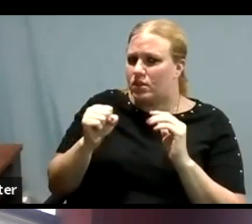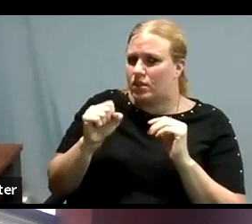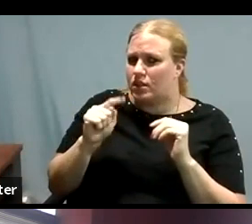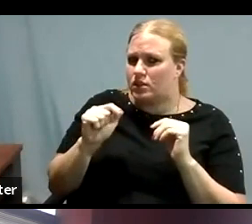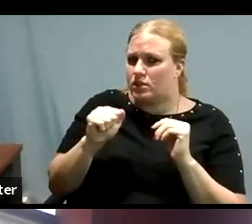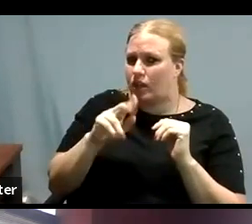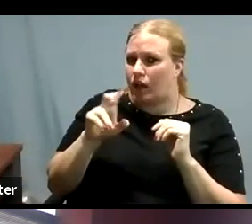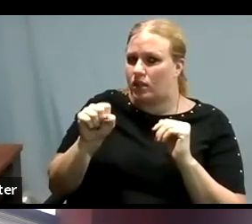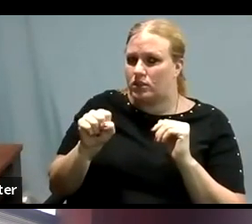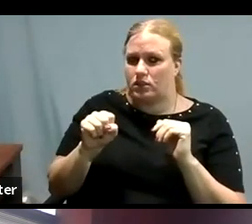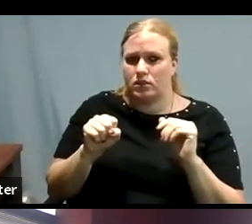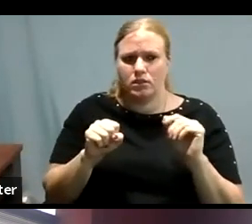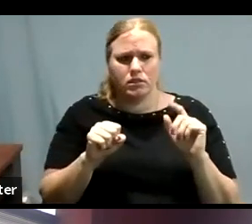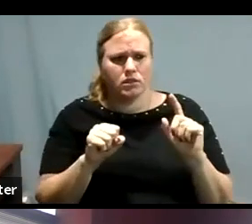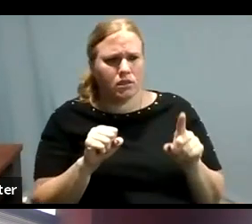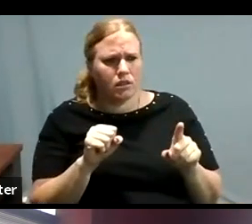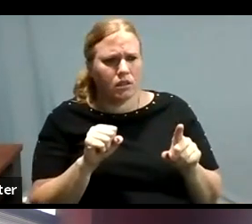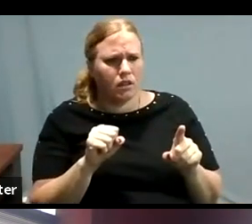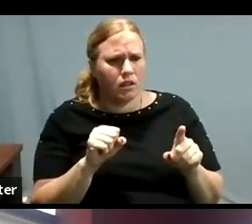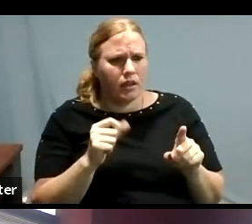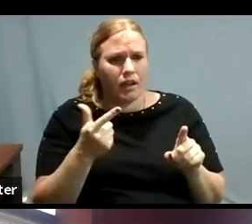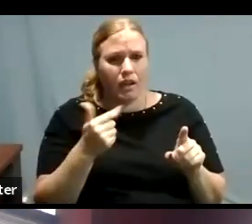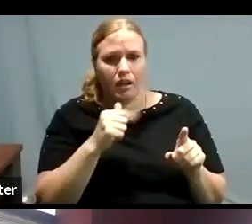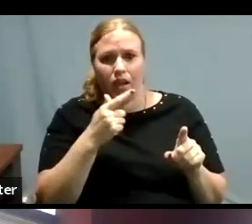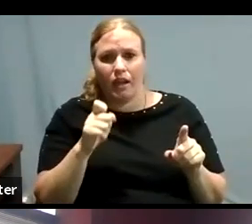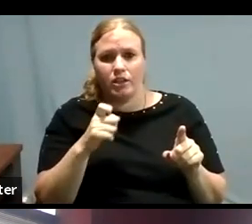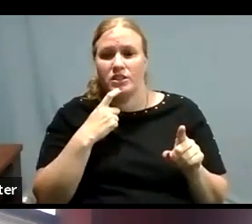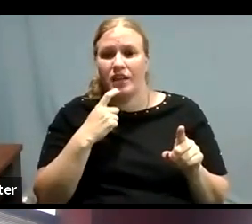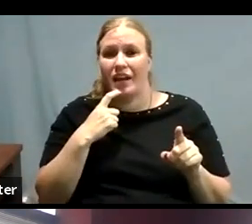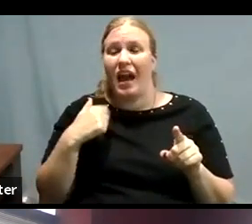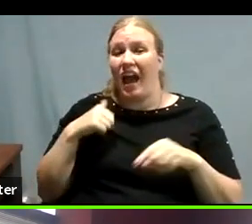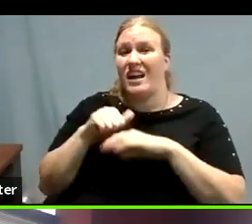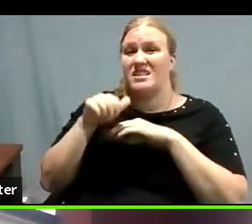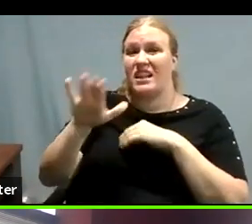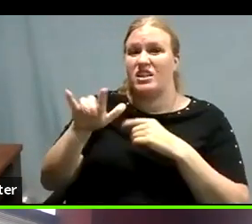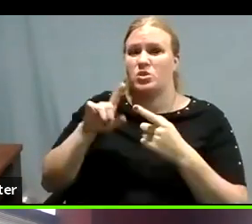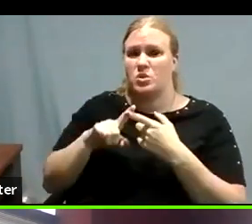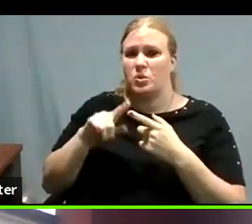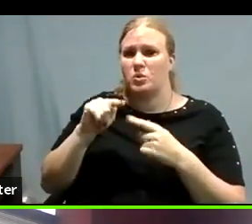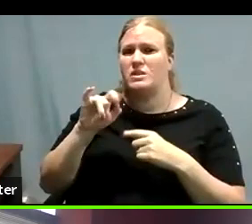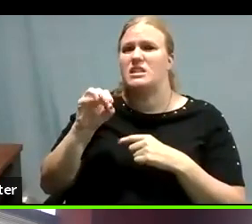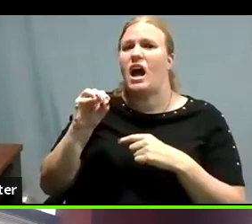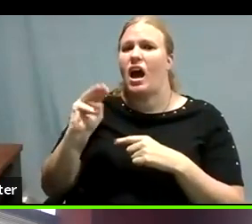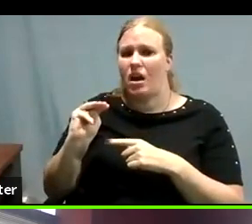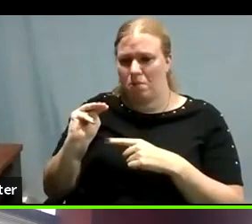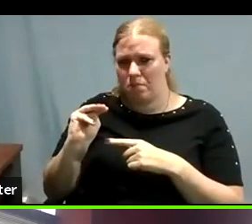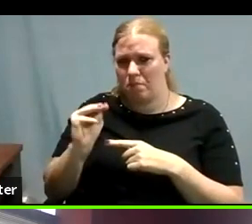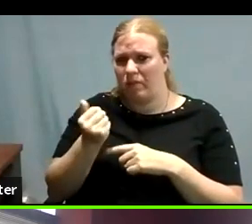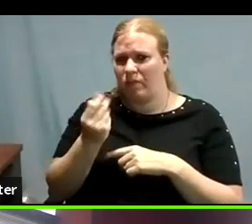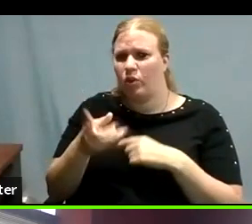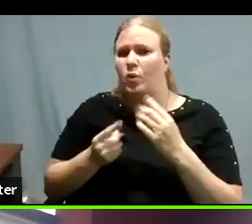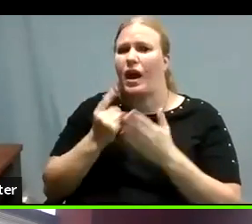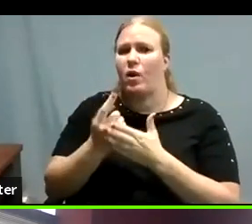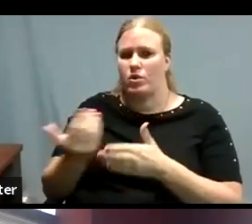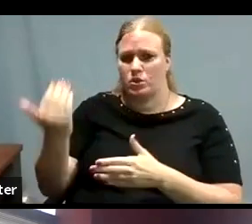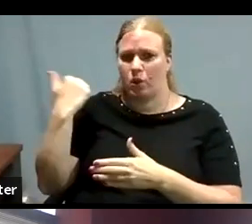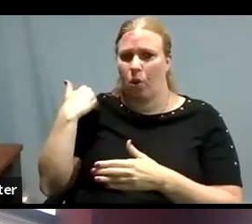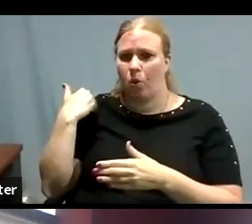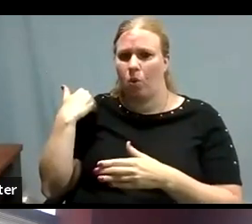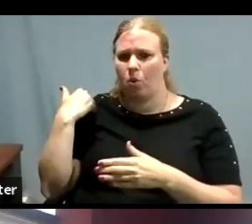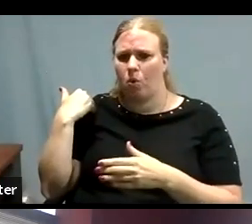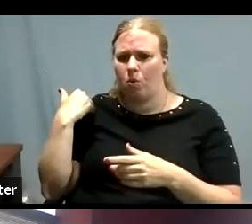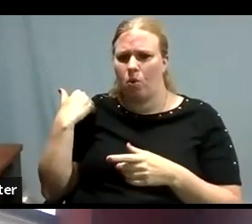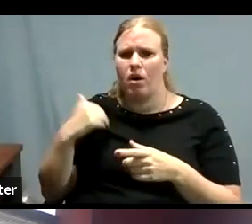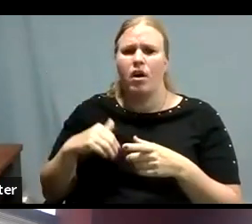Tom a couple of hours ago. Tom, it should be in your inbox. Yeah, we sent it. Then I'll have to follow